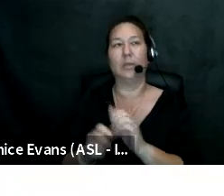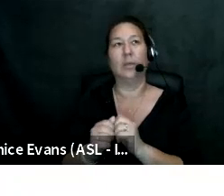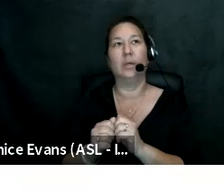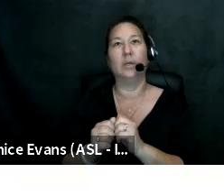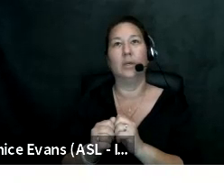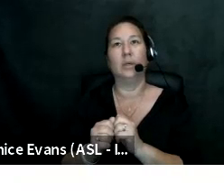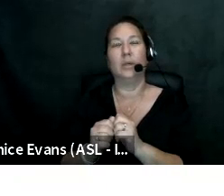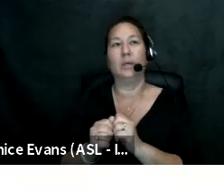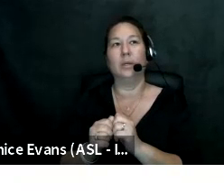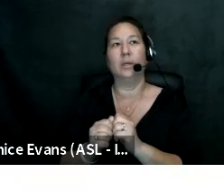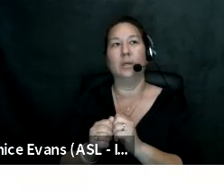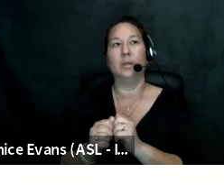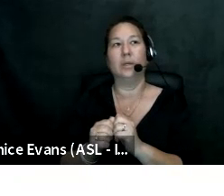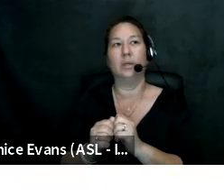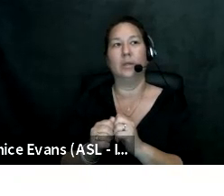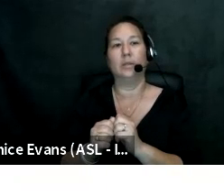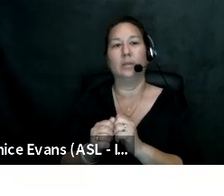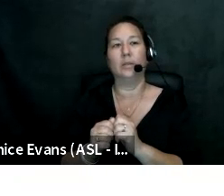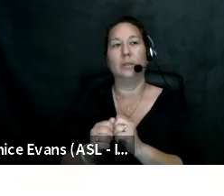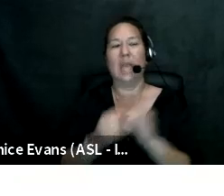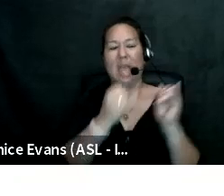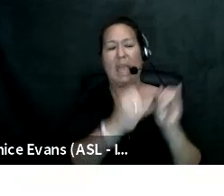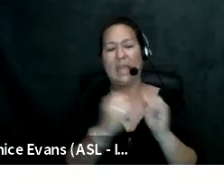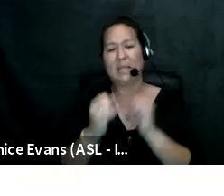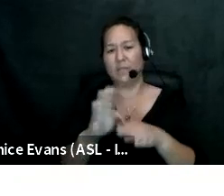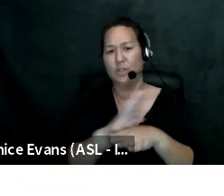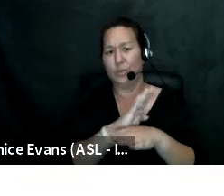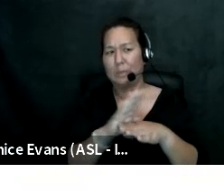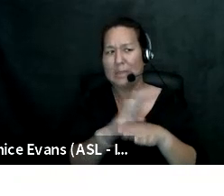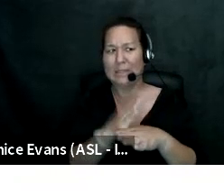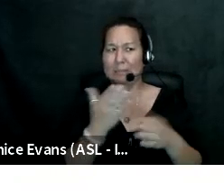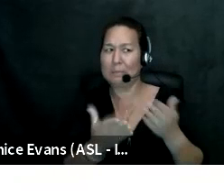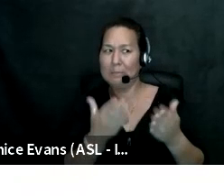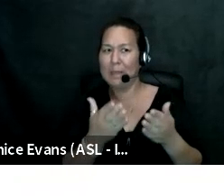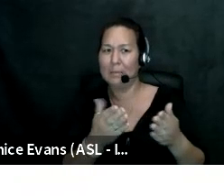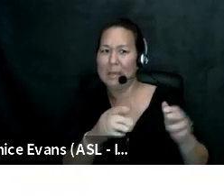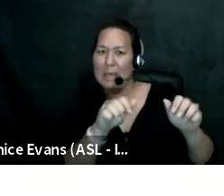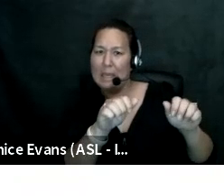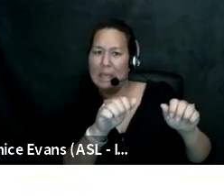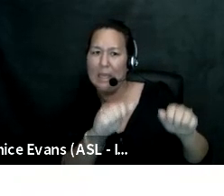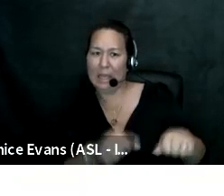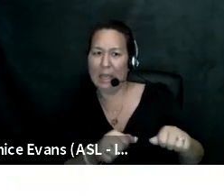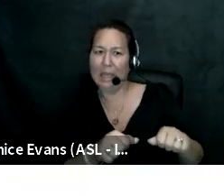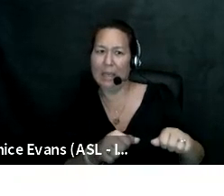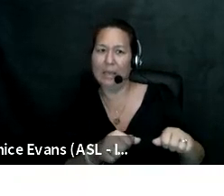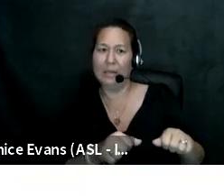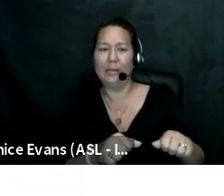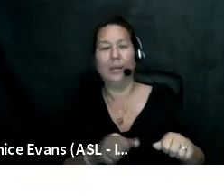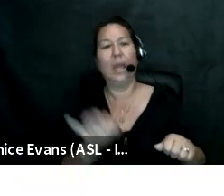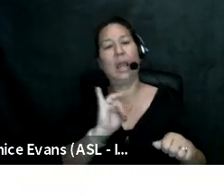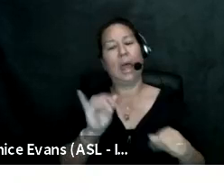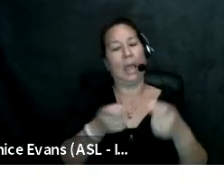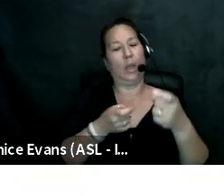individual businesses may be able to do this. in terms of regulation